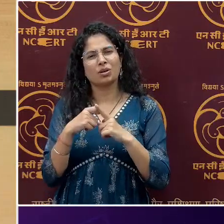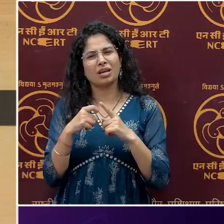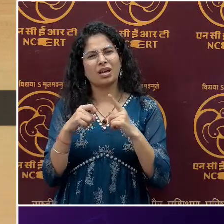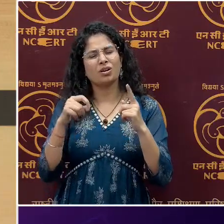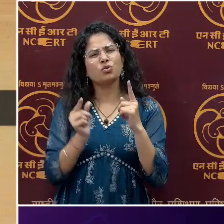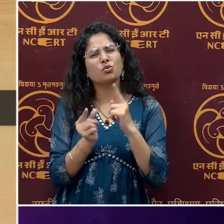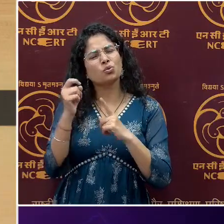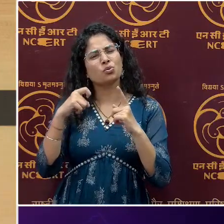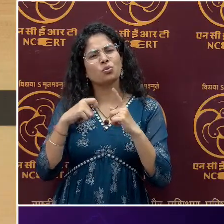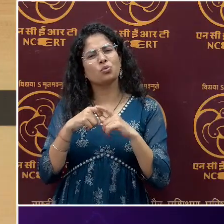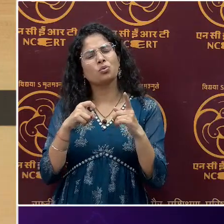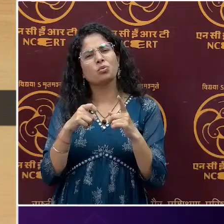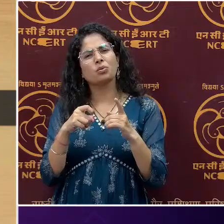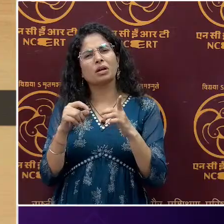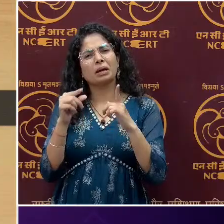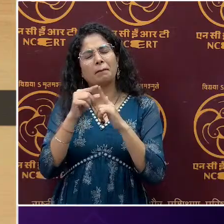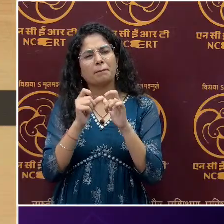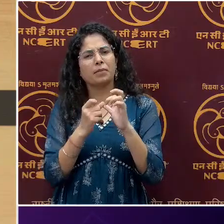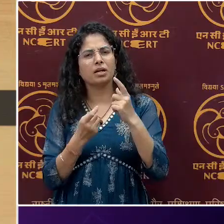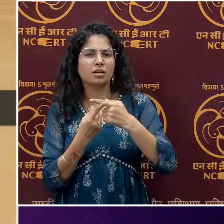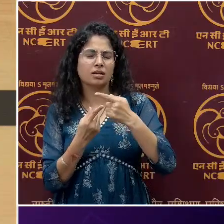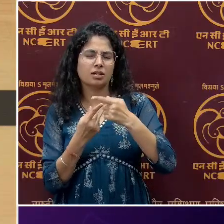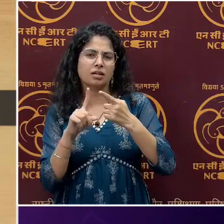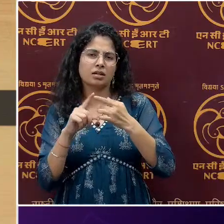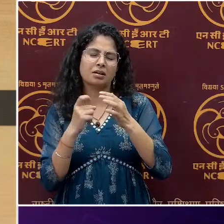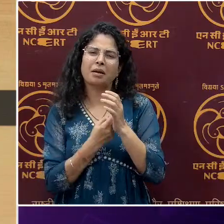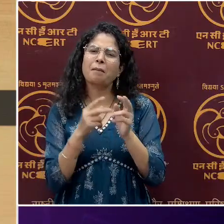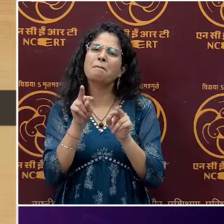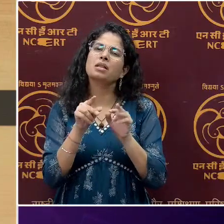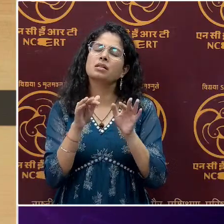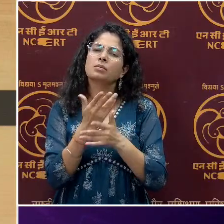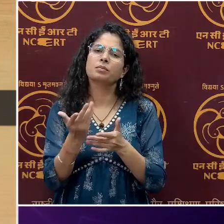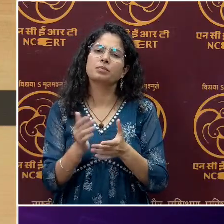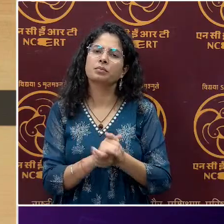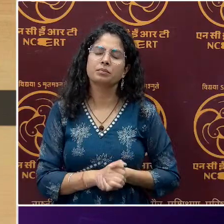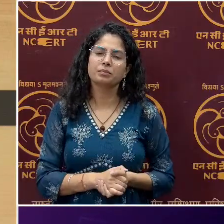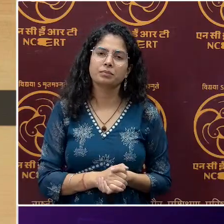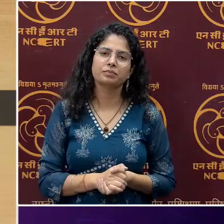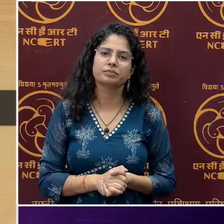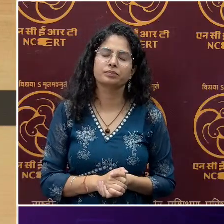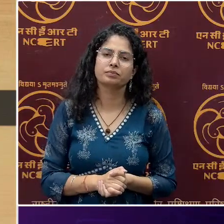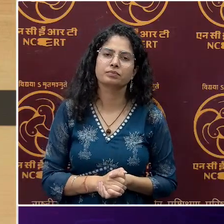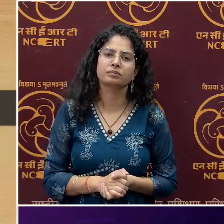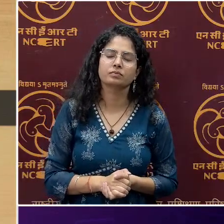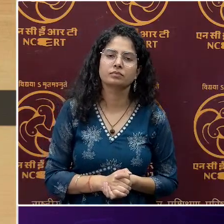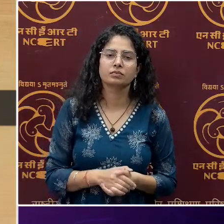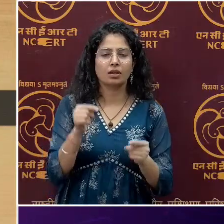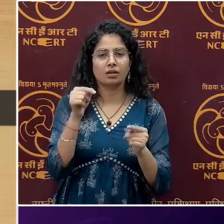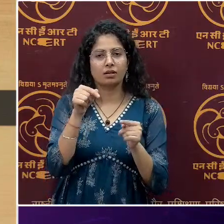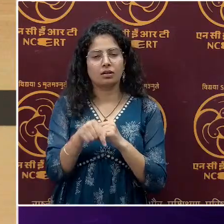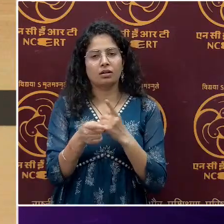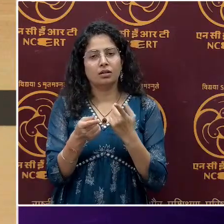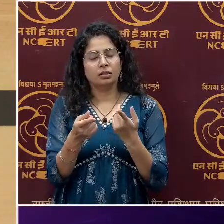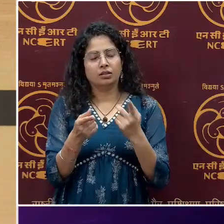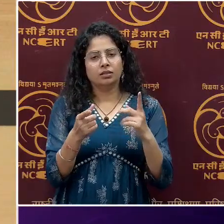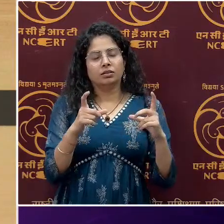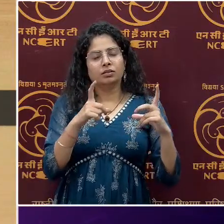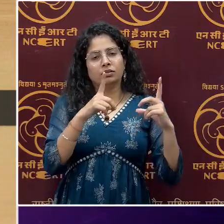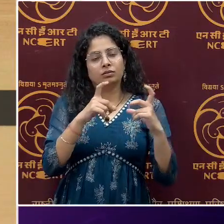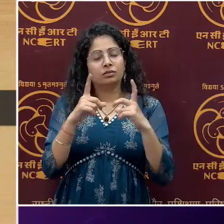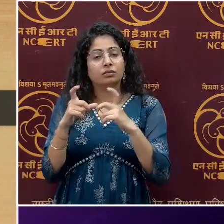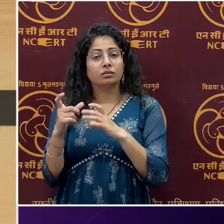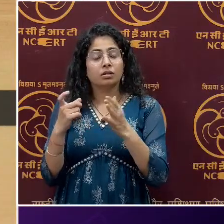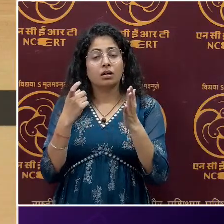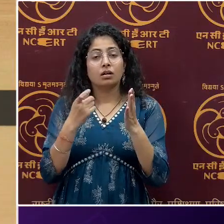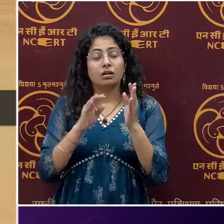UK pattern? Then he told me about that. So it's okay. That is a glimpse of the past. And Ram Mohan